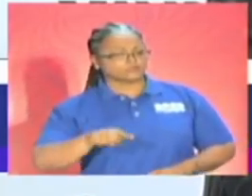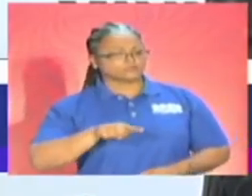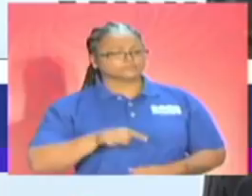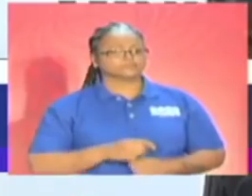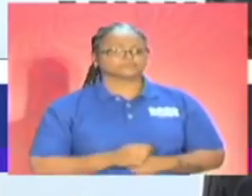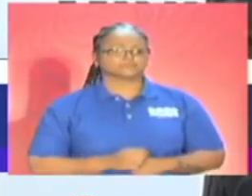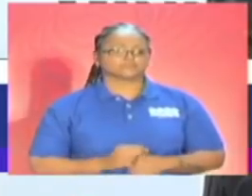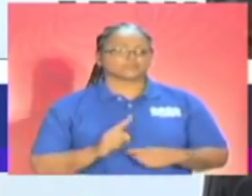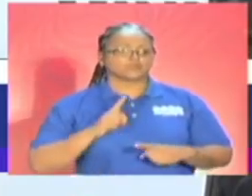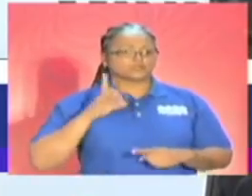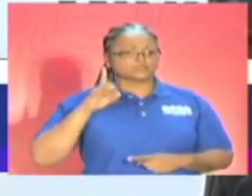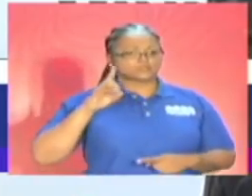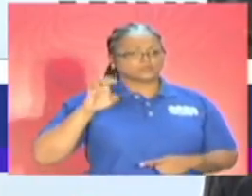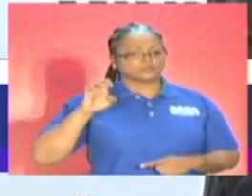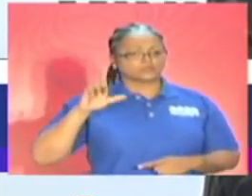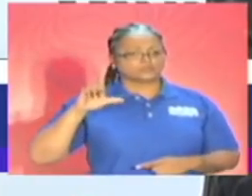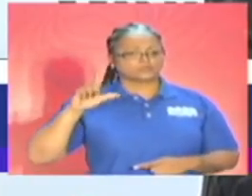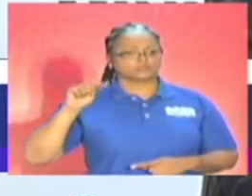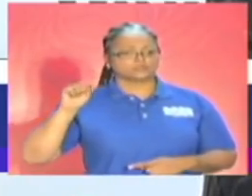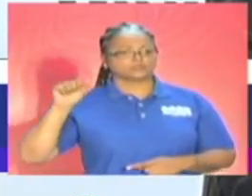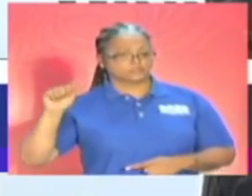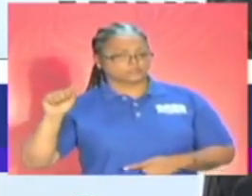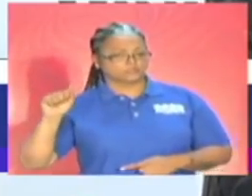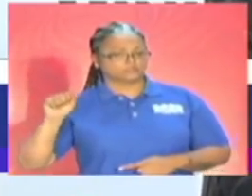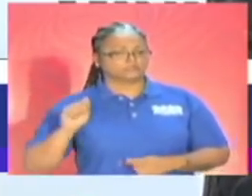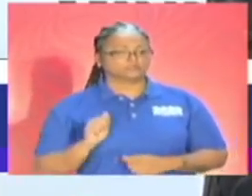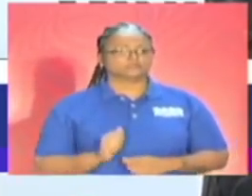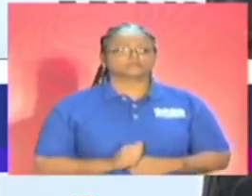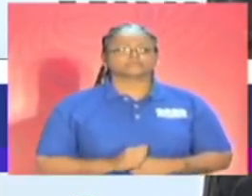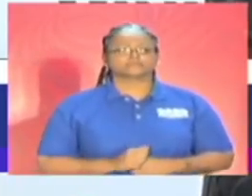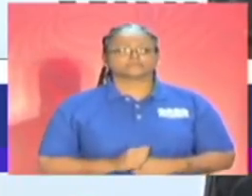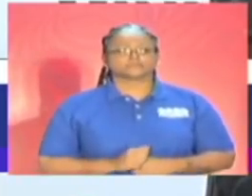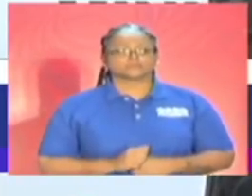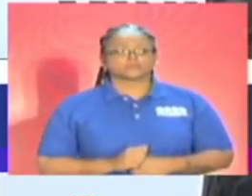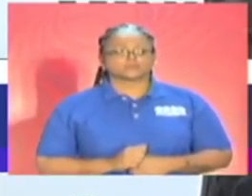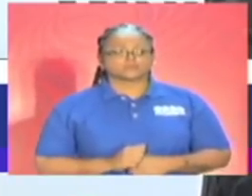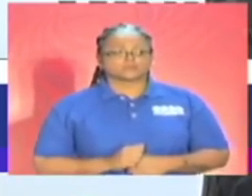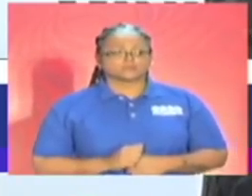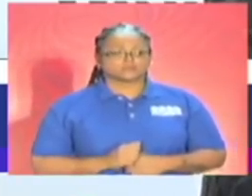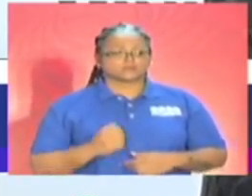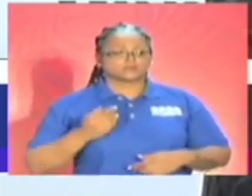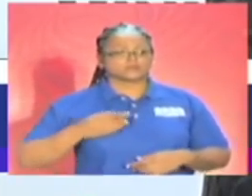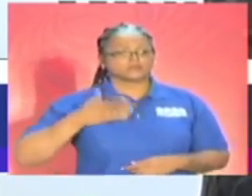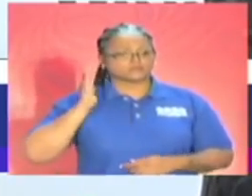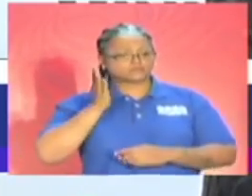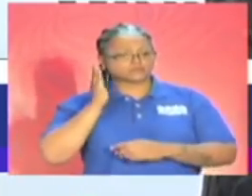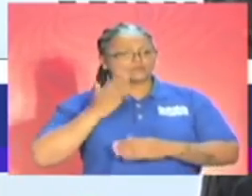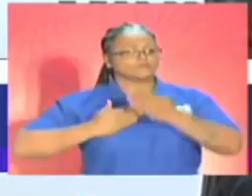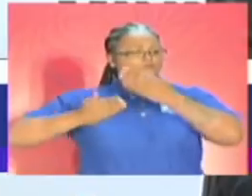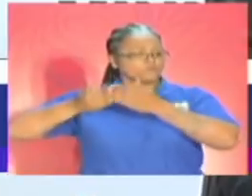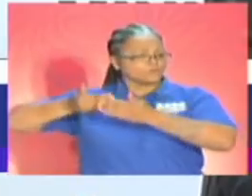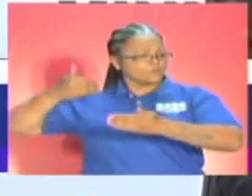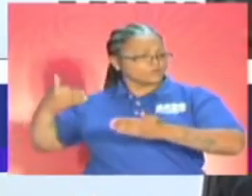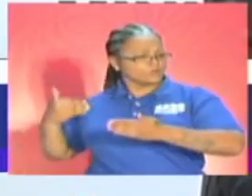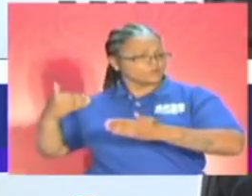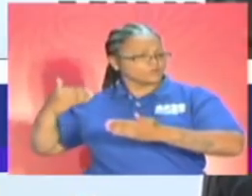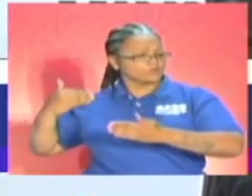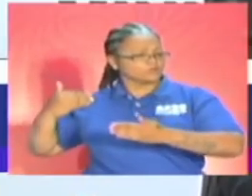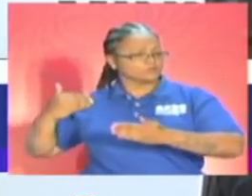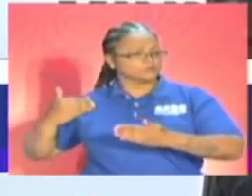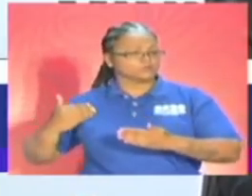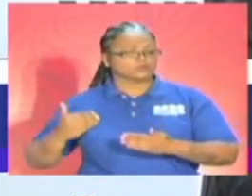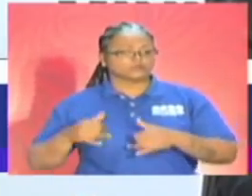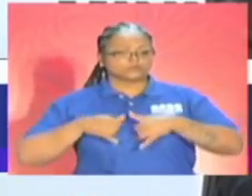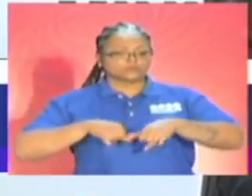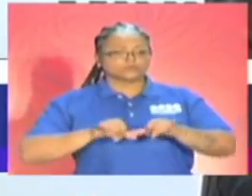press conferences ago about the same question. The quarantine protocols are staying in place for now with